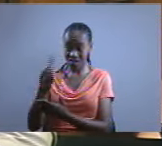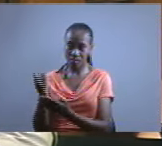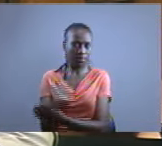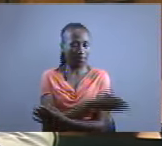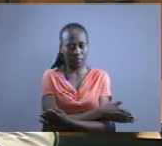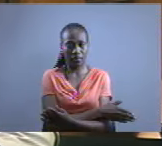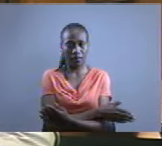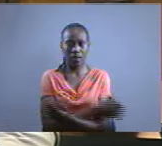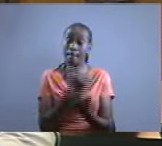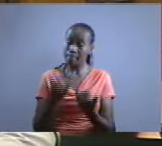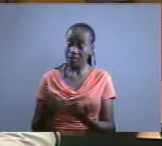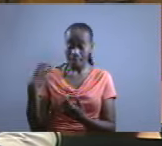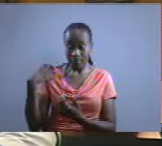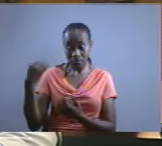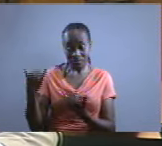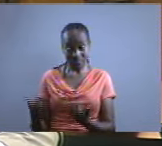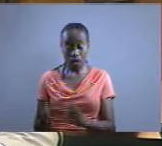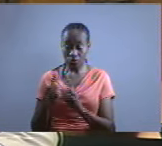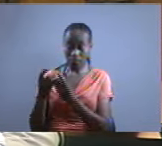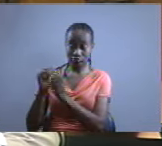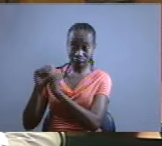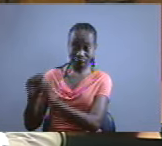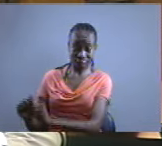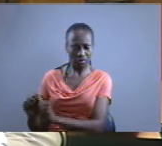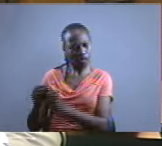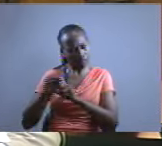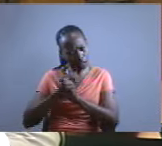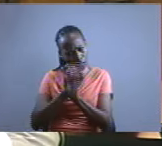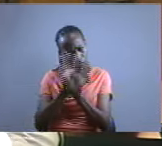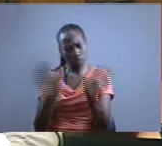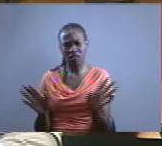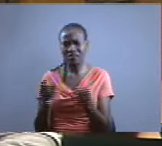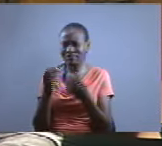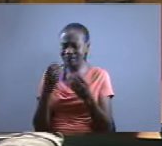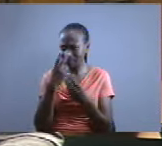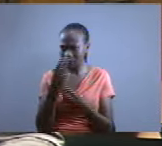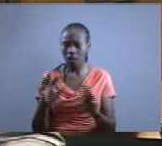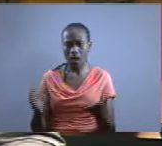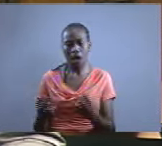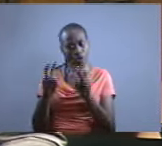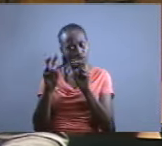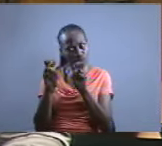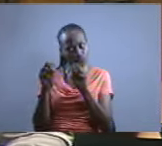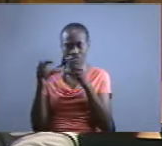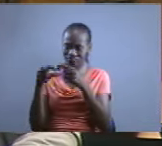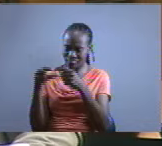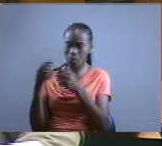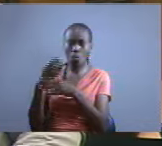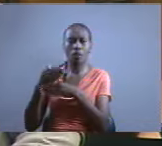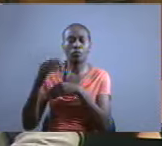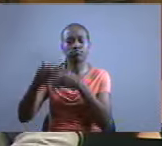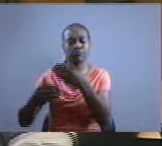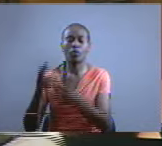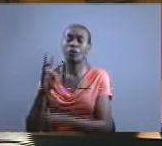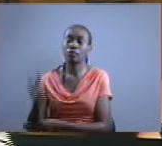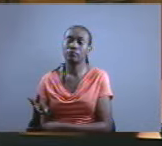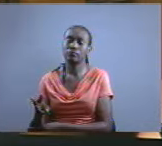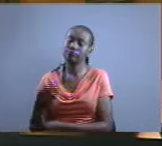thus calls the Minister Pandor and her department to provide clarity on the fee structure of the new smart ID cards. I thank you,